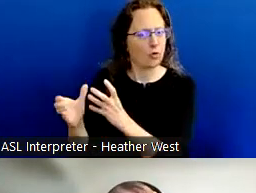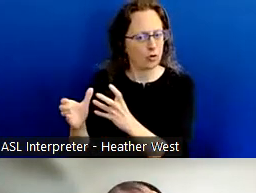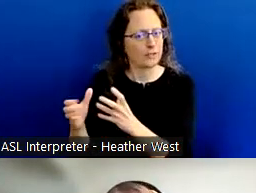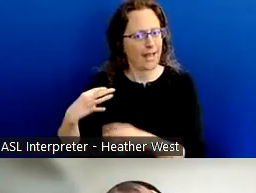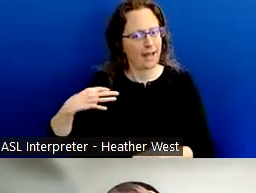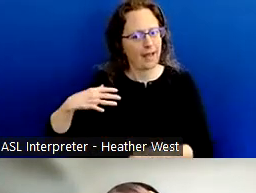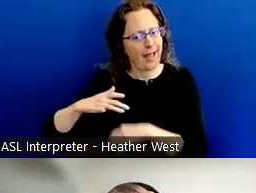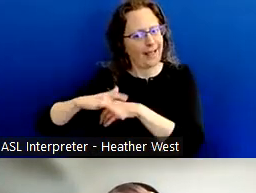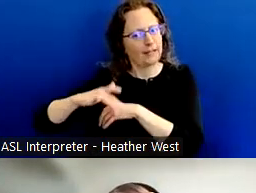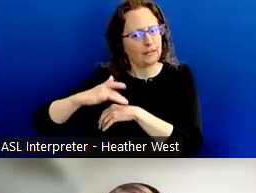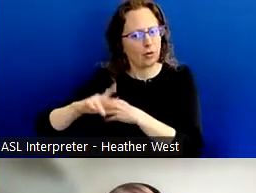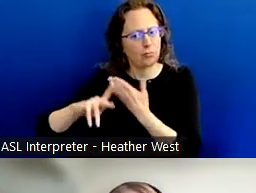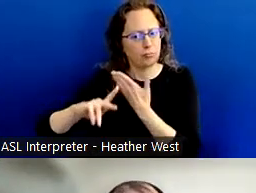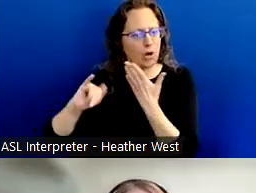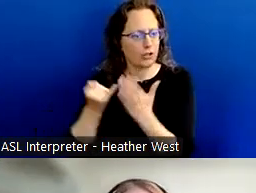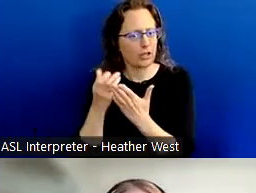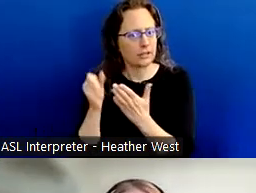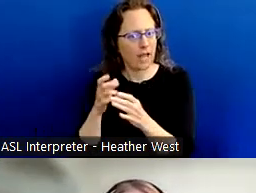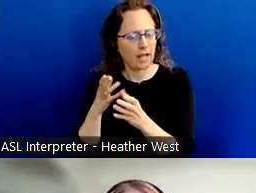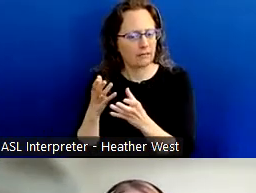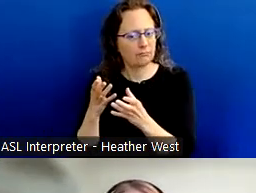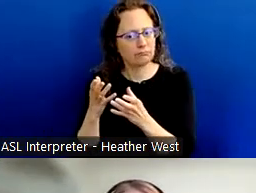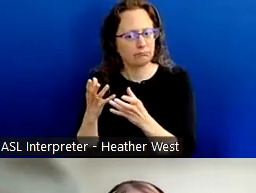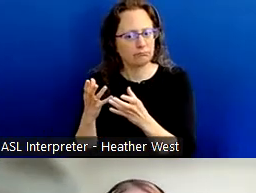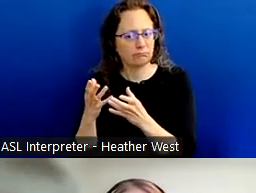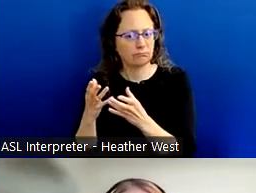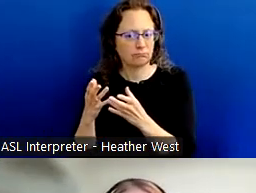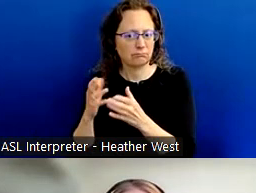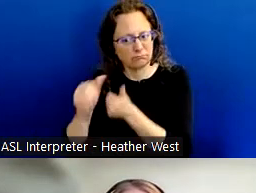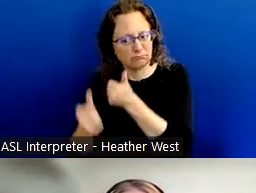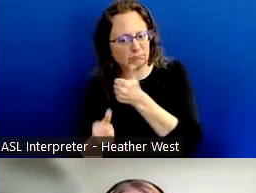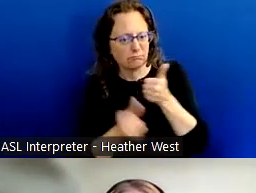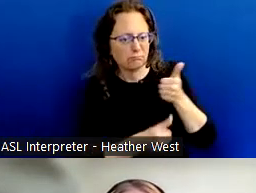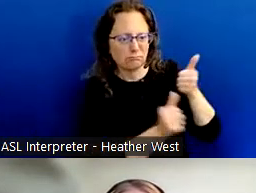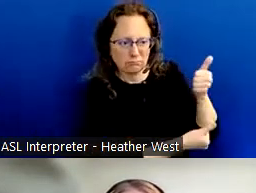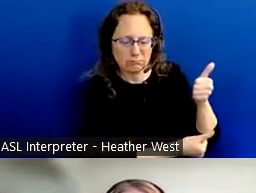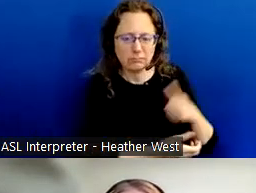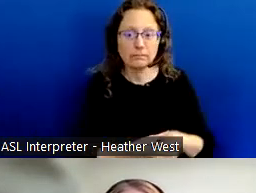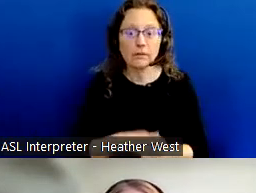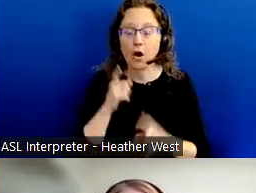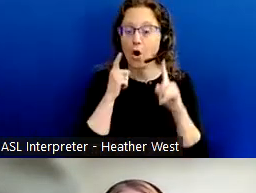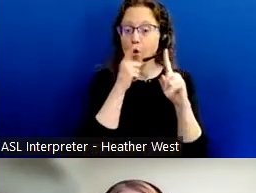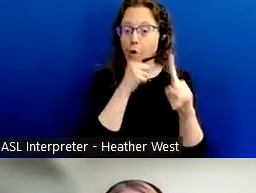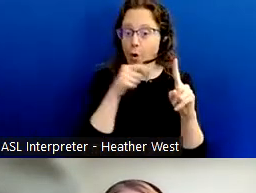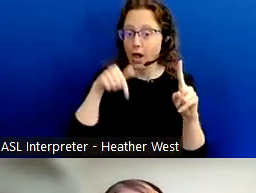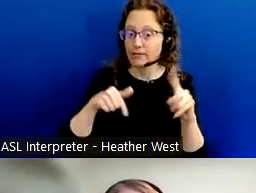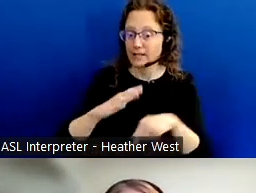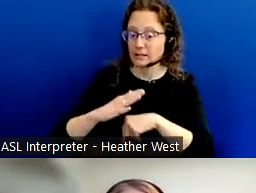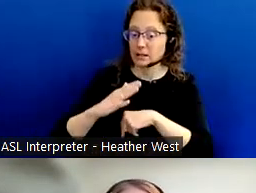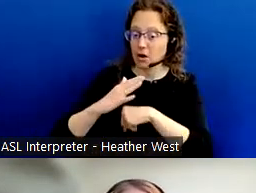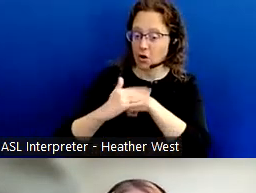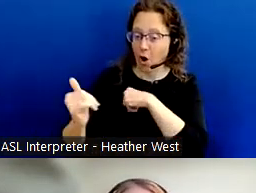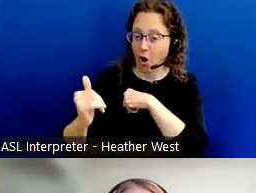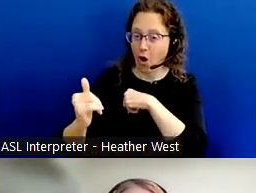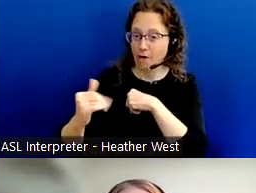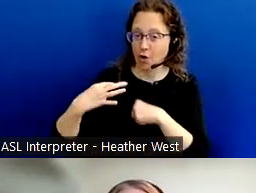fall within. And so as we've mentioned, a goal of this call for applications is to fund